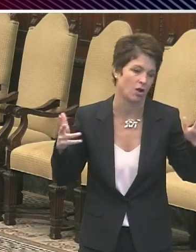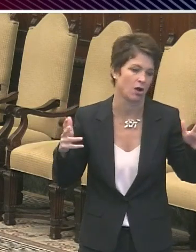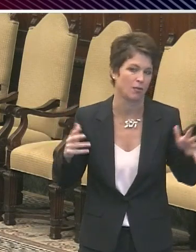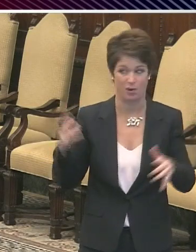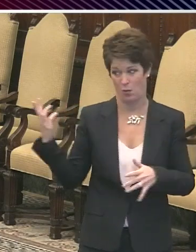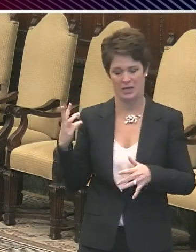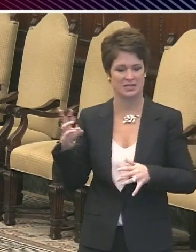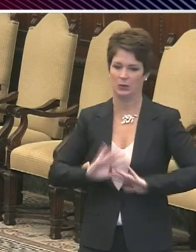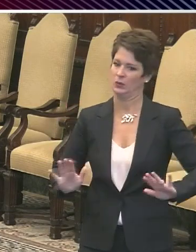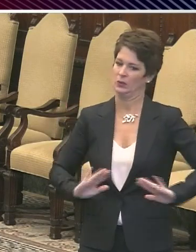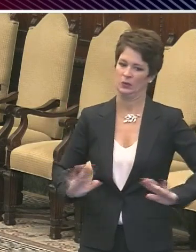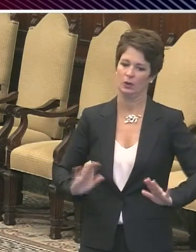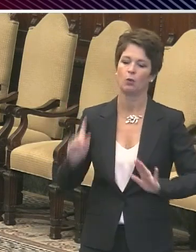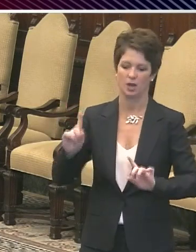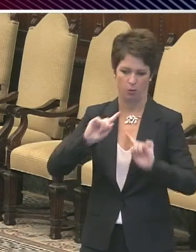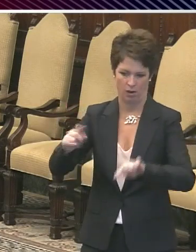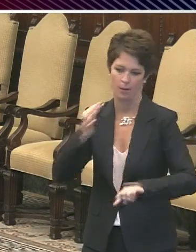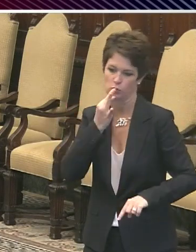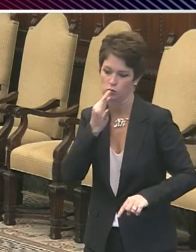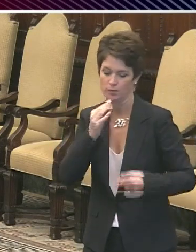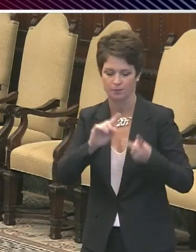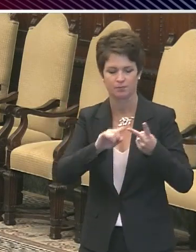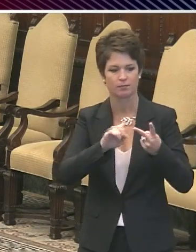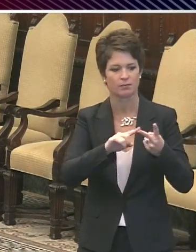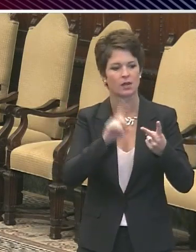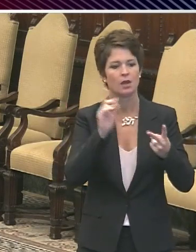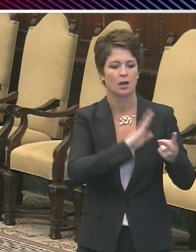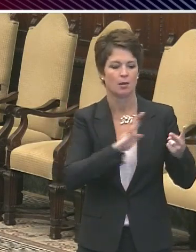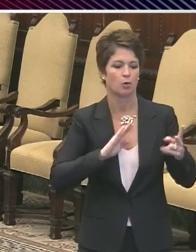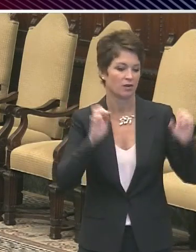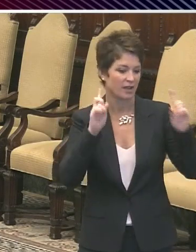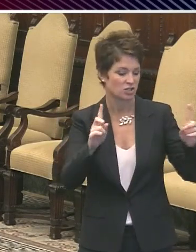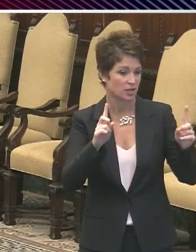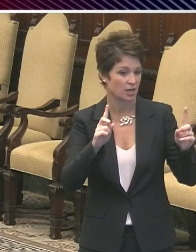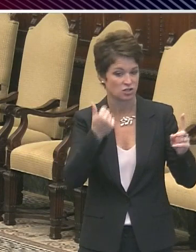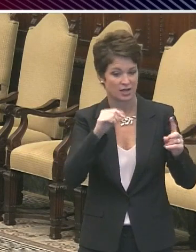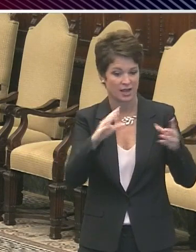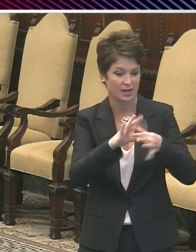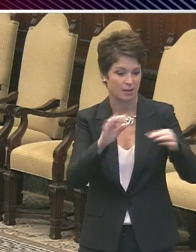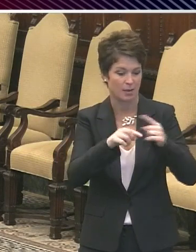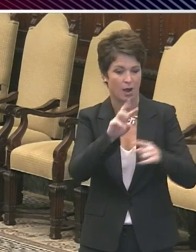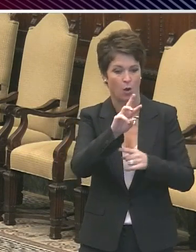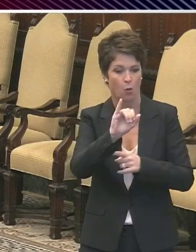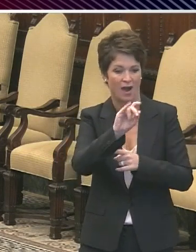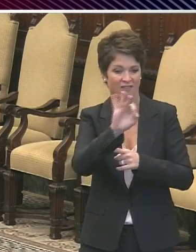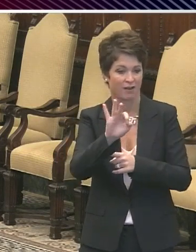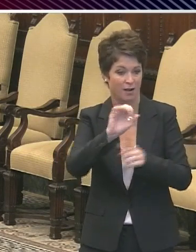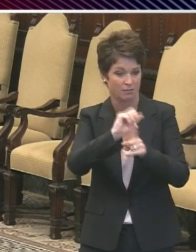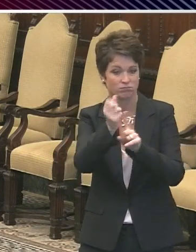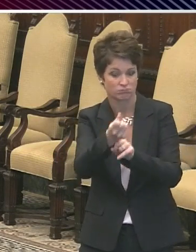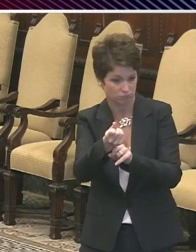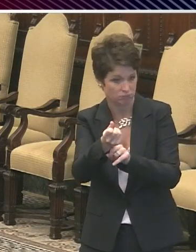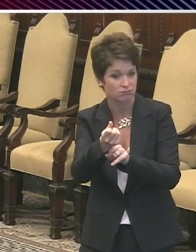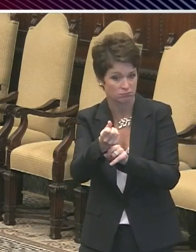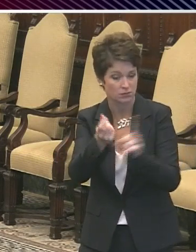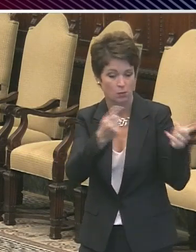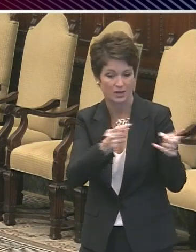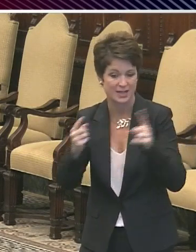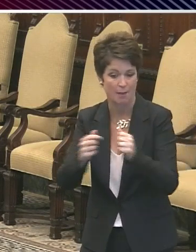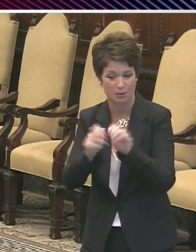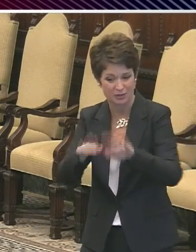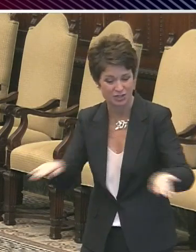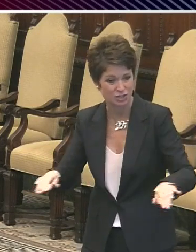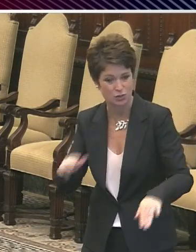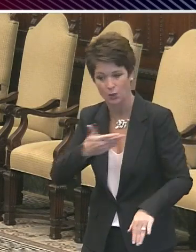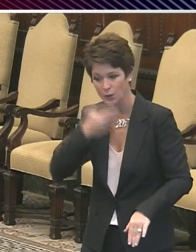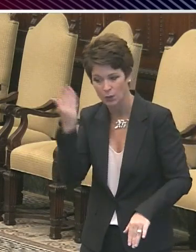Got it. Any word or any word from the Board of Education as to the Wi-Fi situation for children that